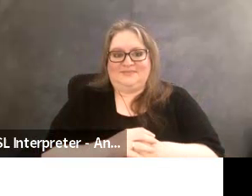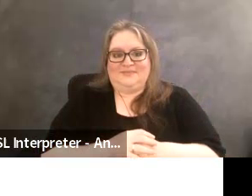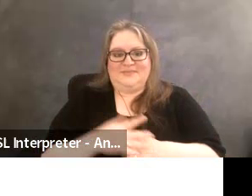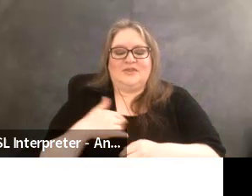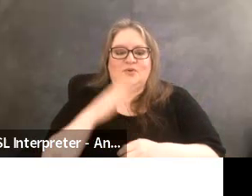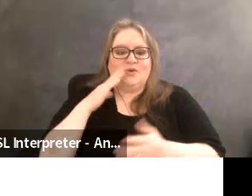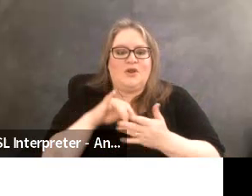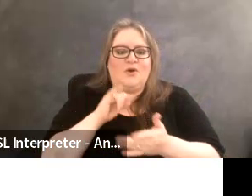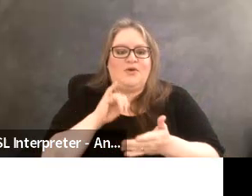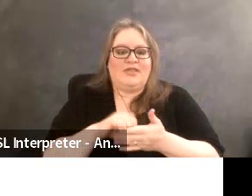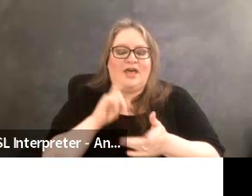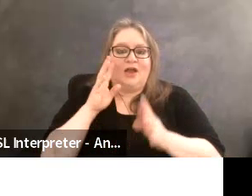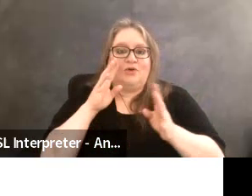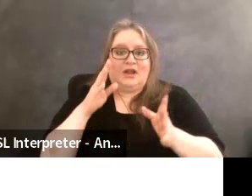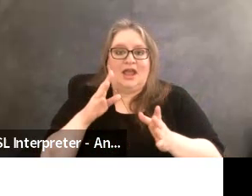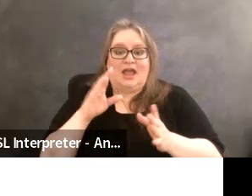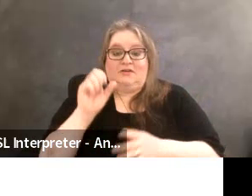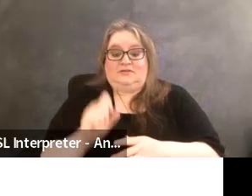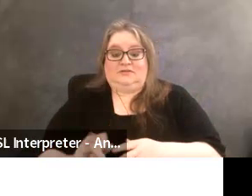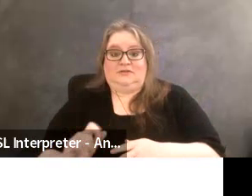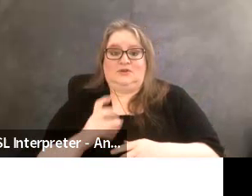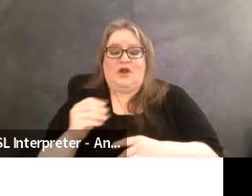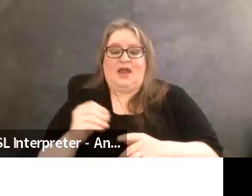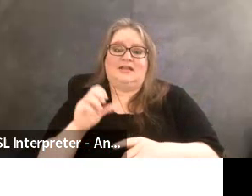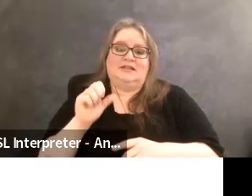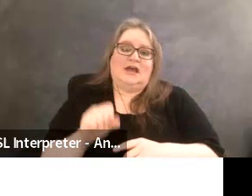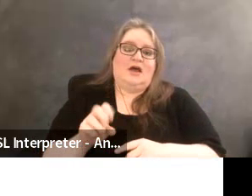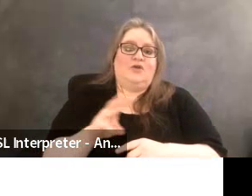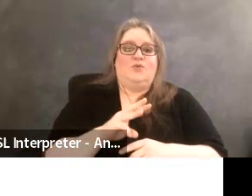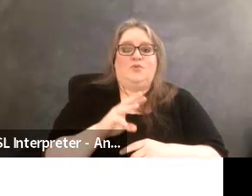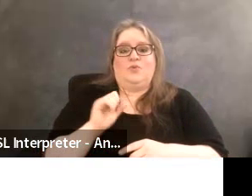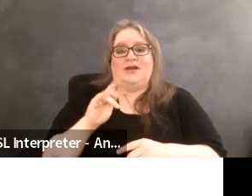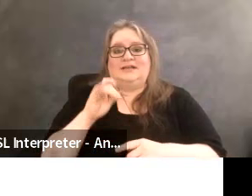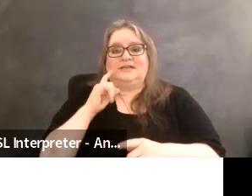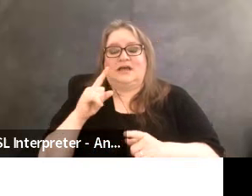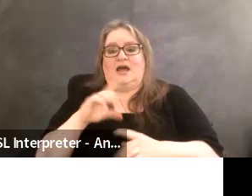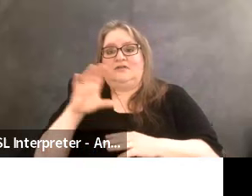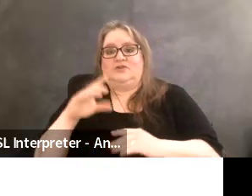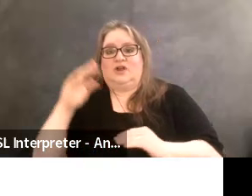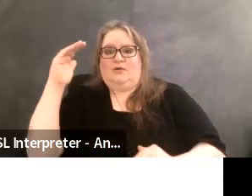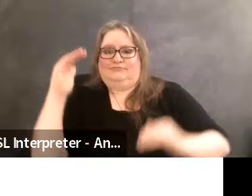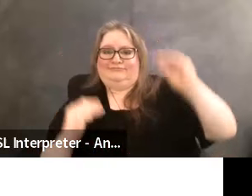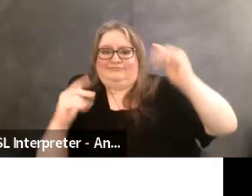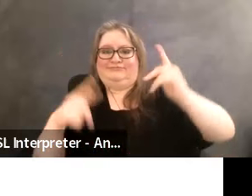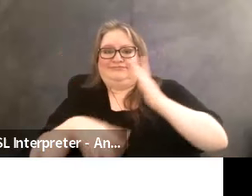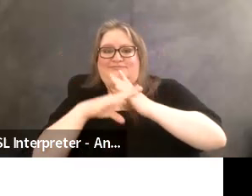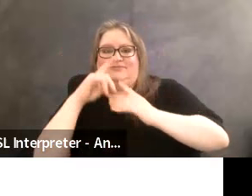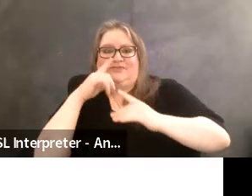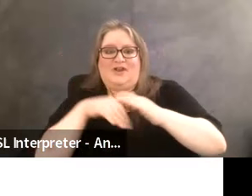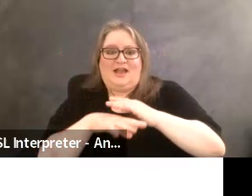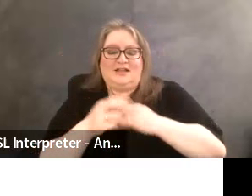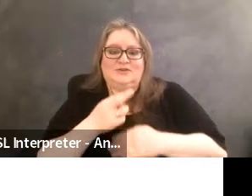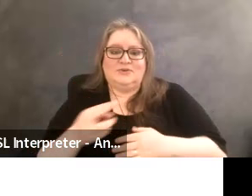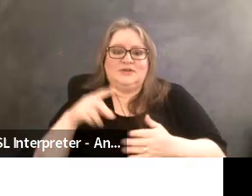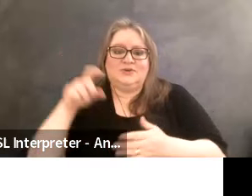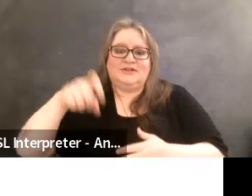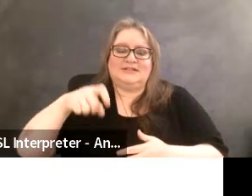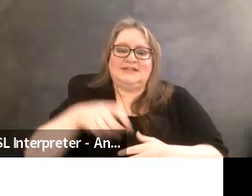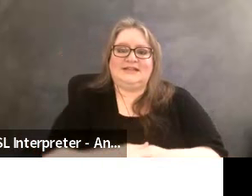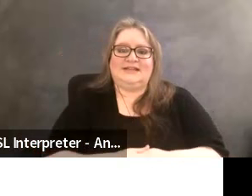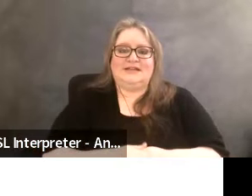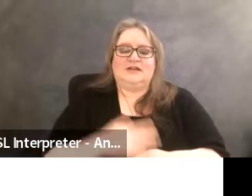that creatives downstate Illinois and on the south and west sides of Chicago face disproportionate barriers to accessing the resources they need.